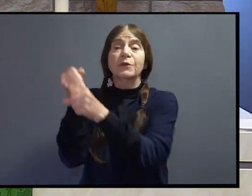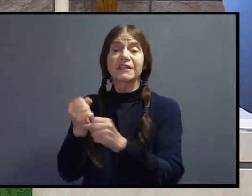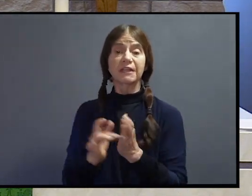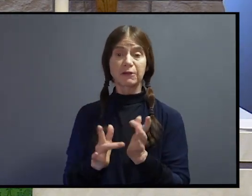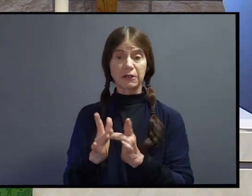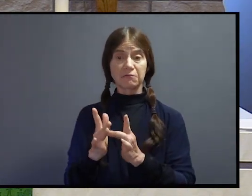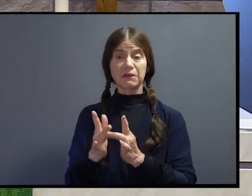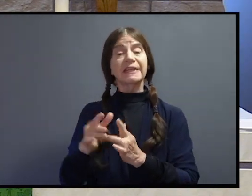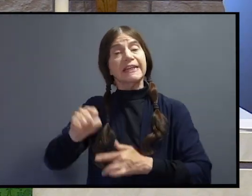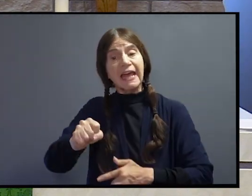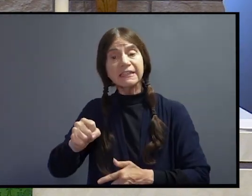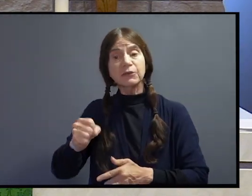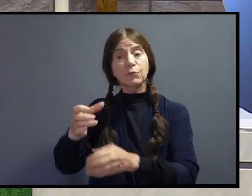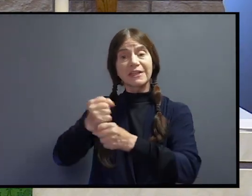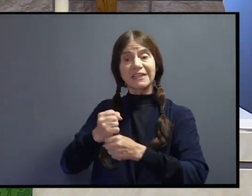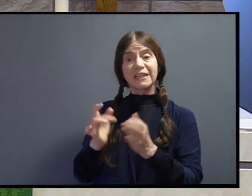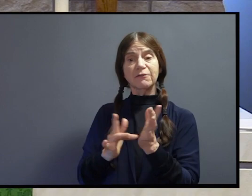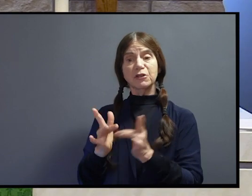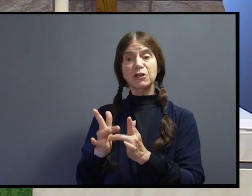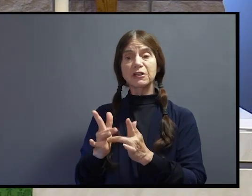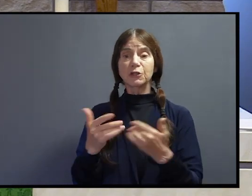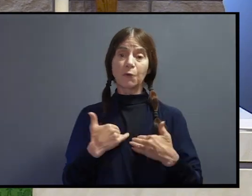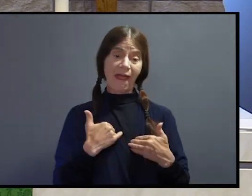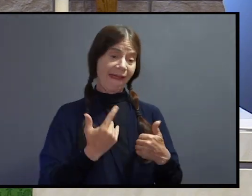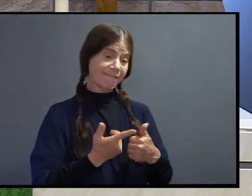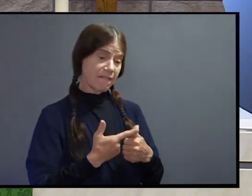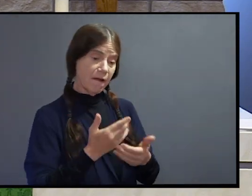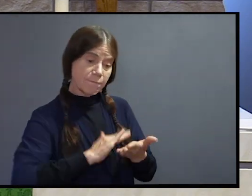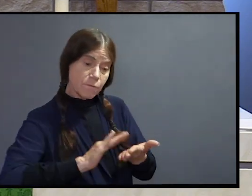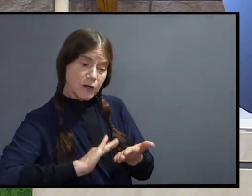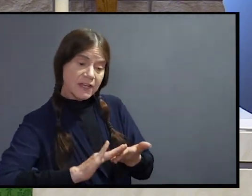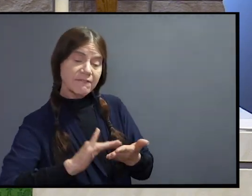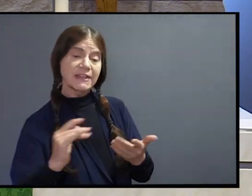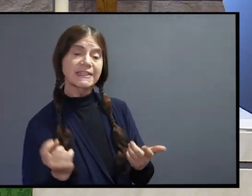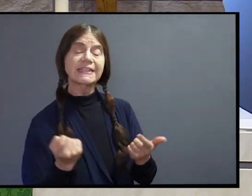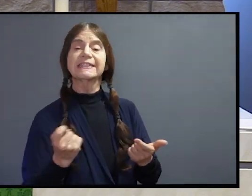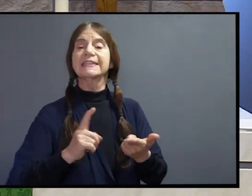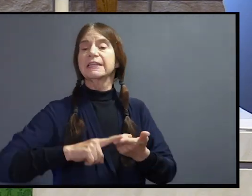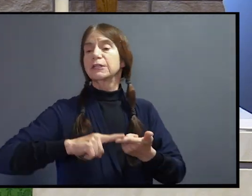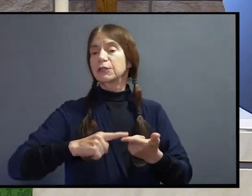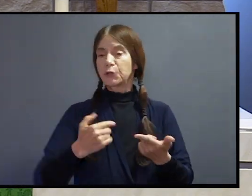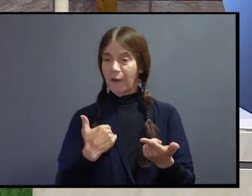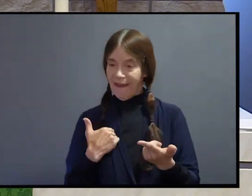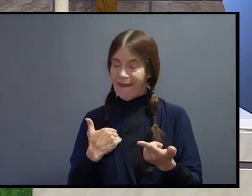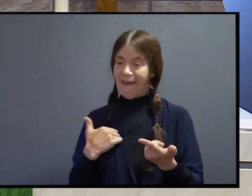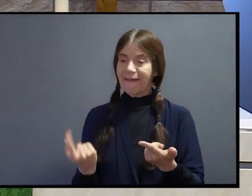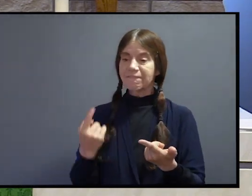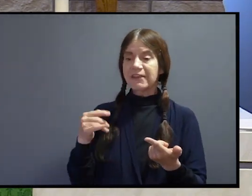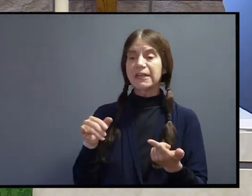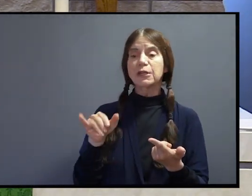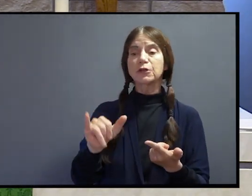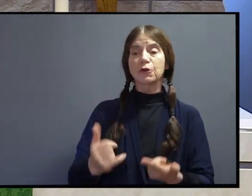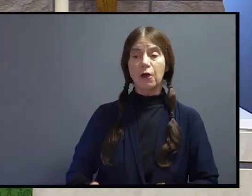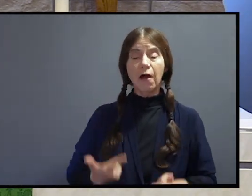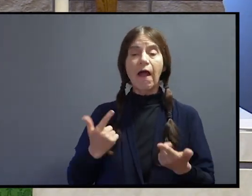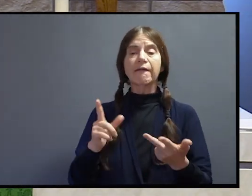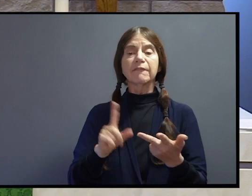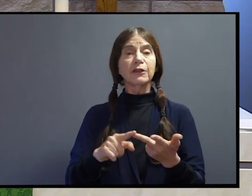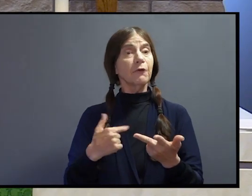have Jesus, then you have the forgiveness of all of your sins. You have eternal